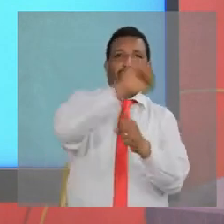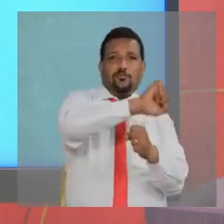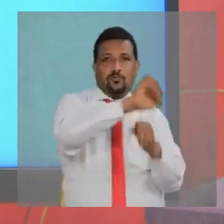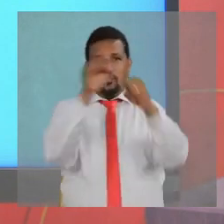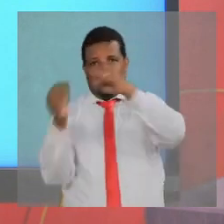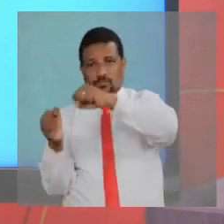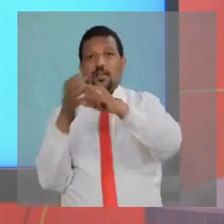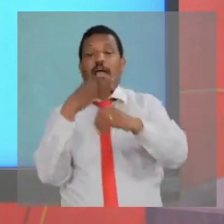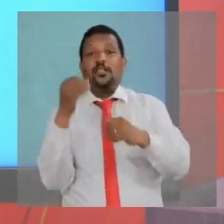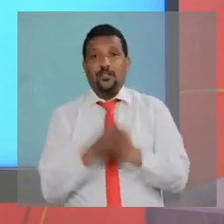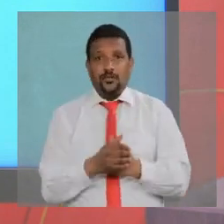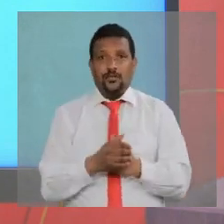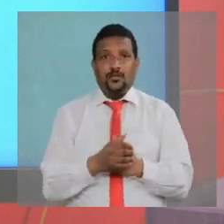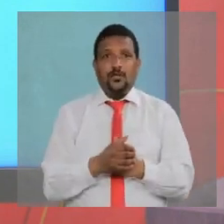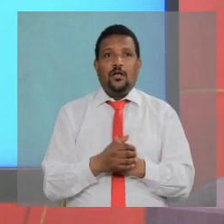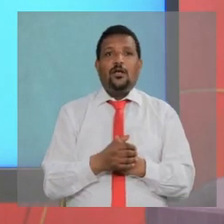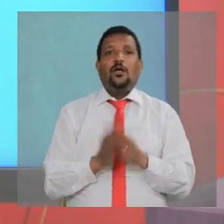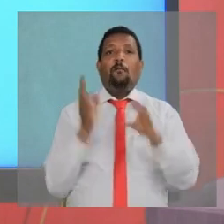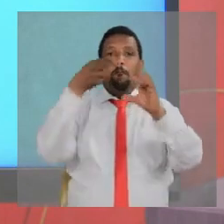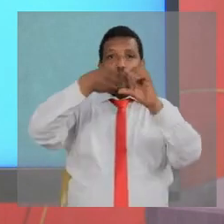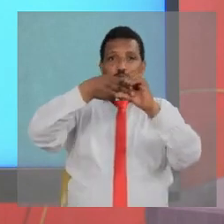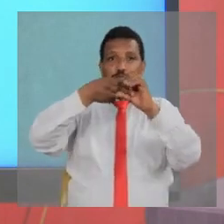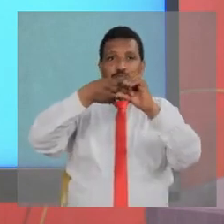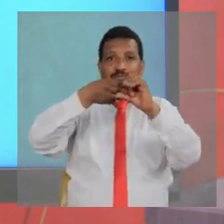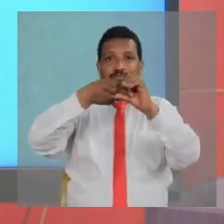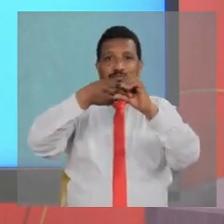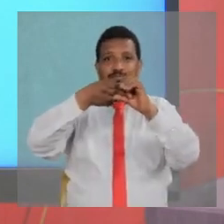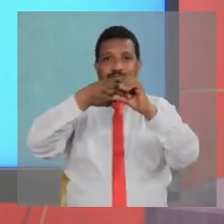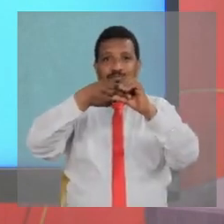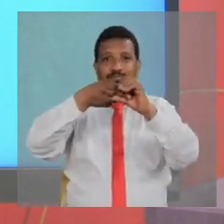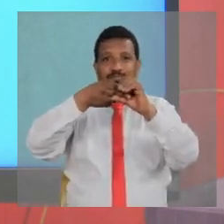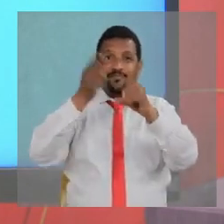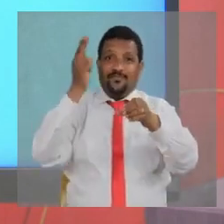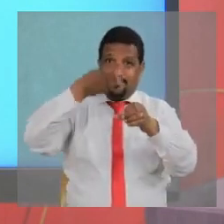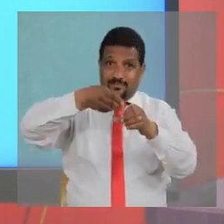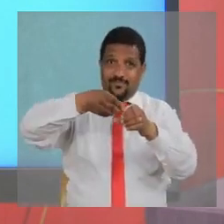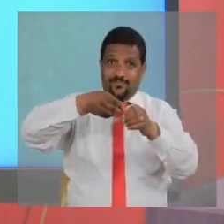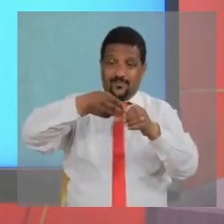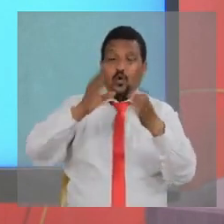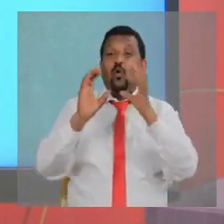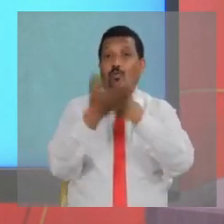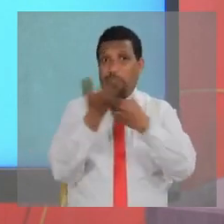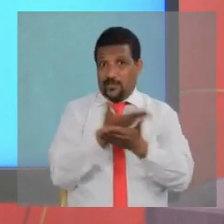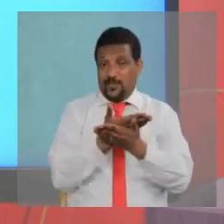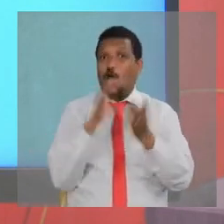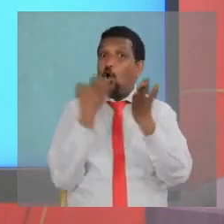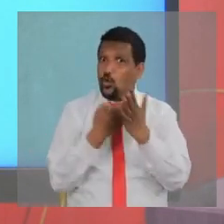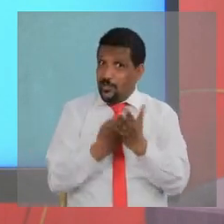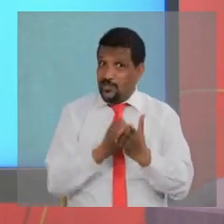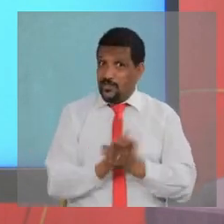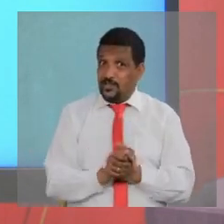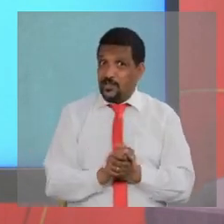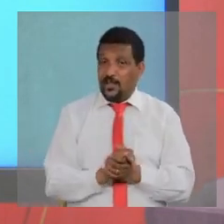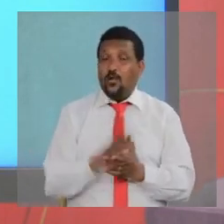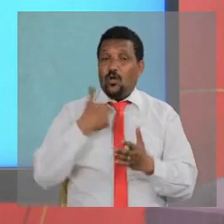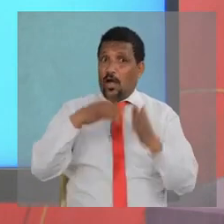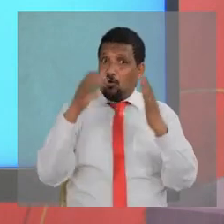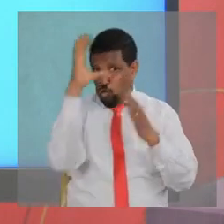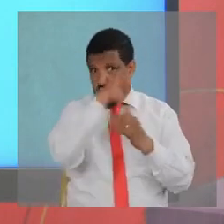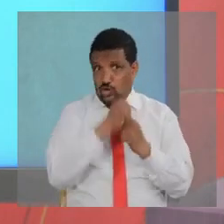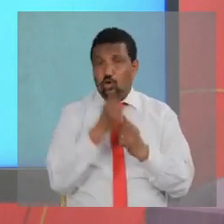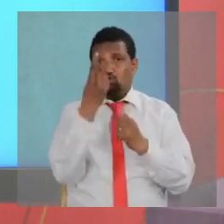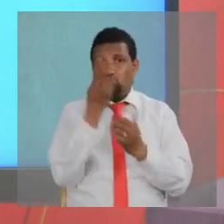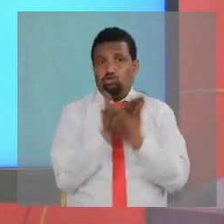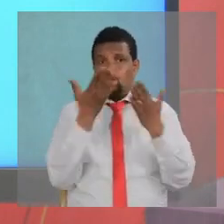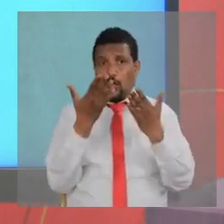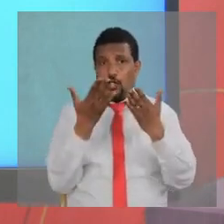and petroleum are complements. In economics, we can consider two